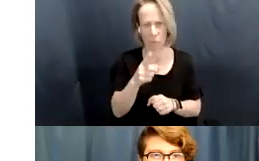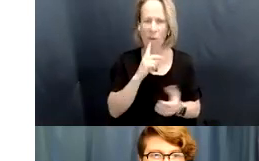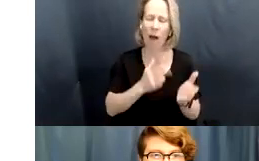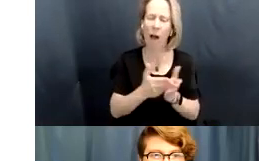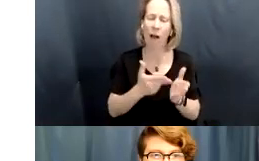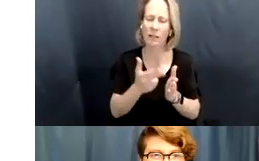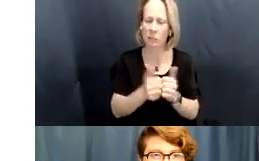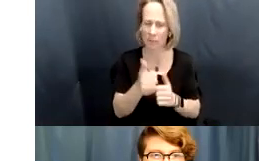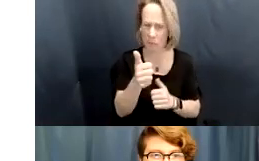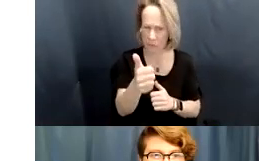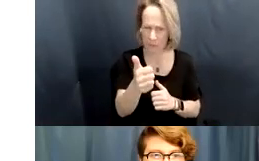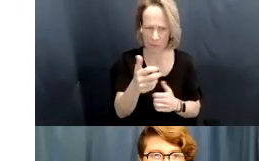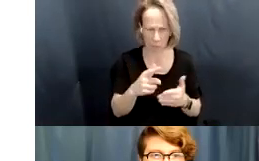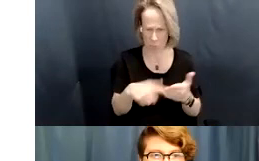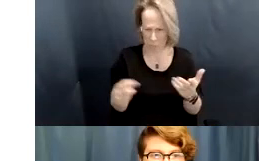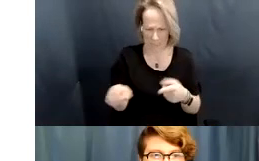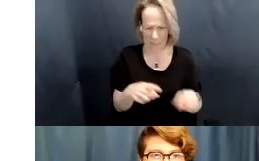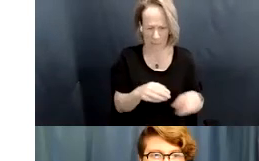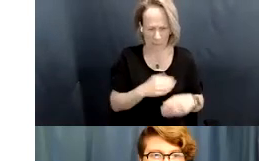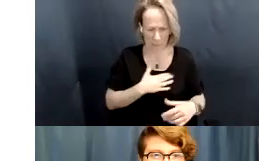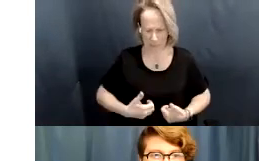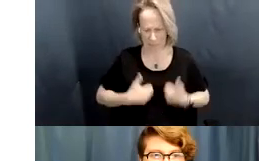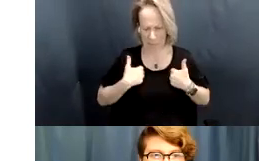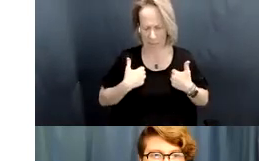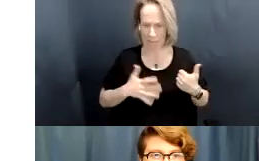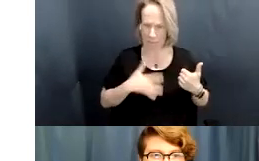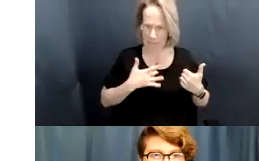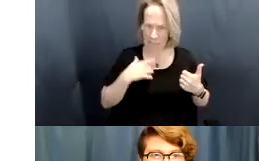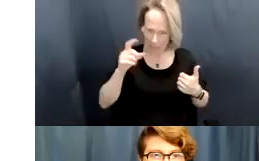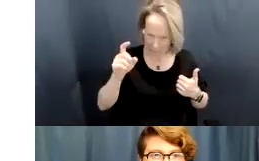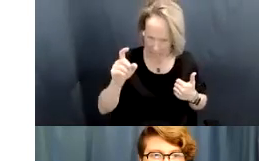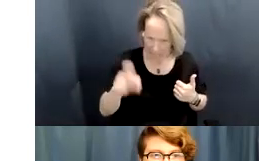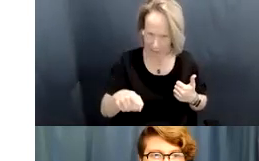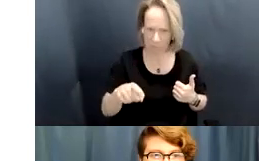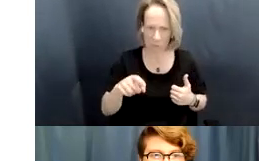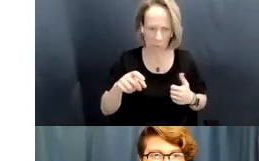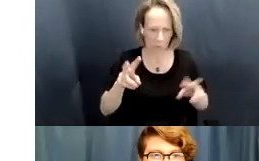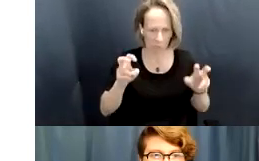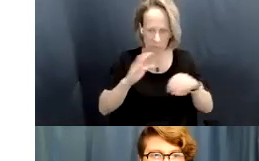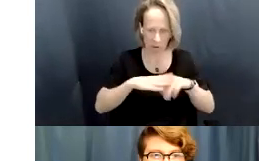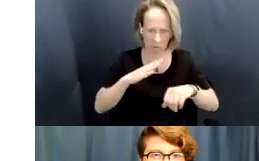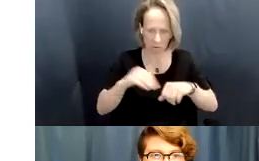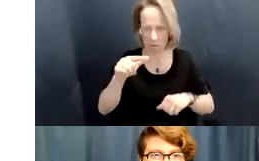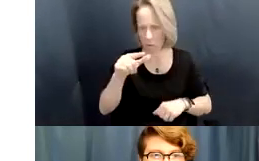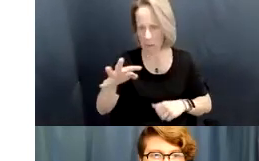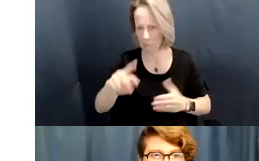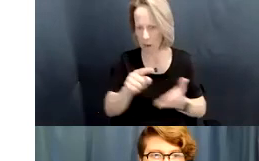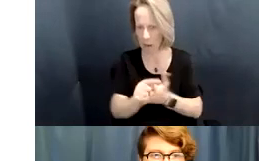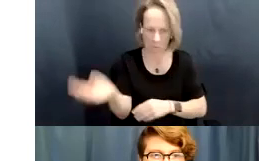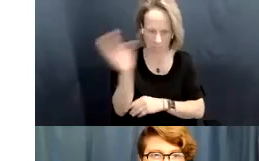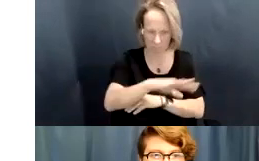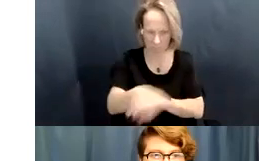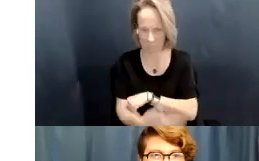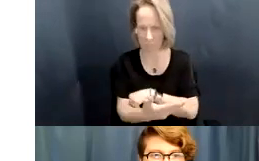what is it that's going on in my life that makes me feel that I have to be on call 24/7? You, the advocate and